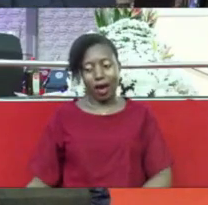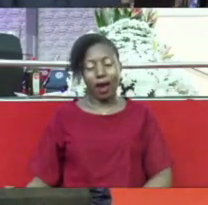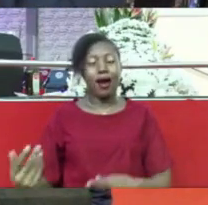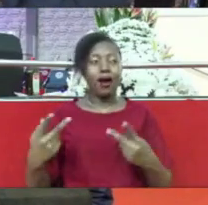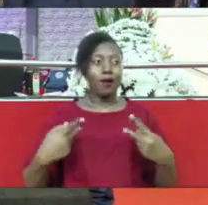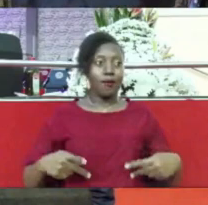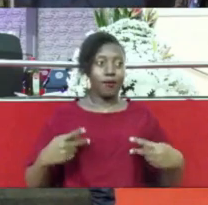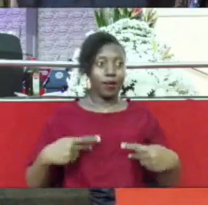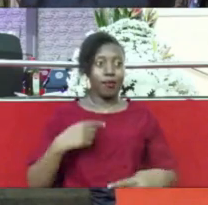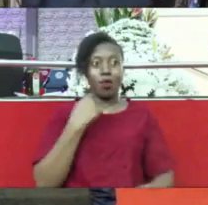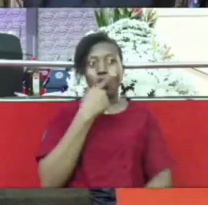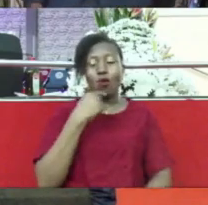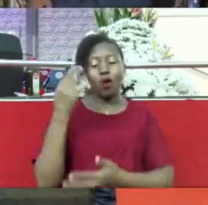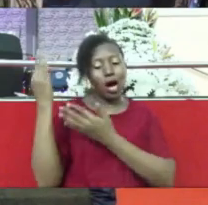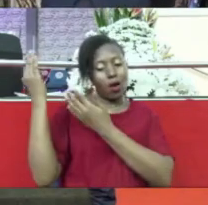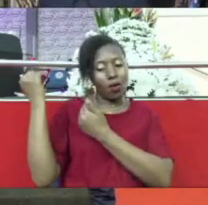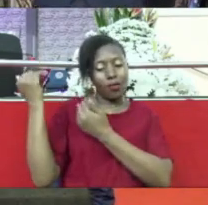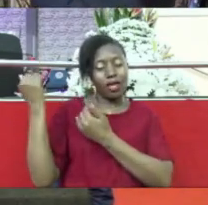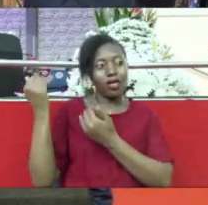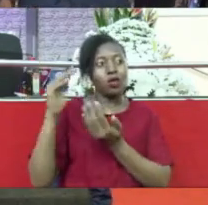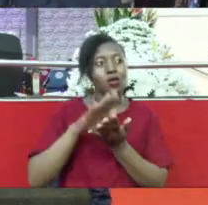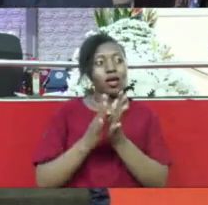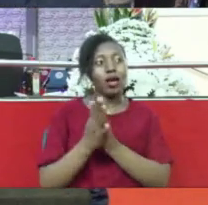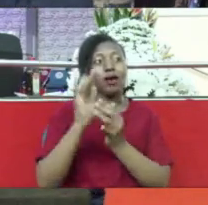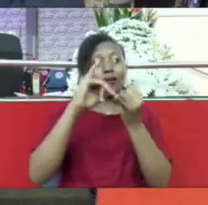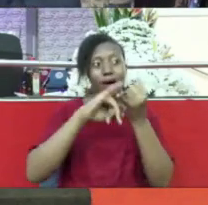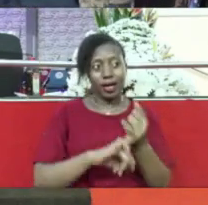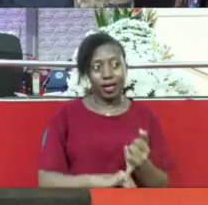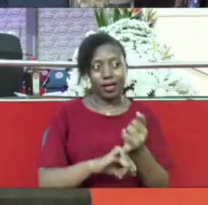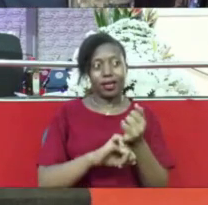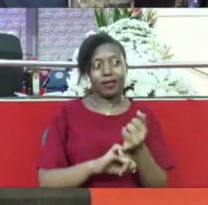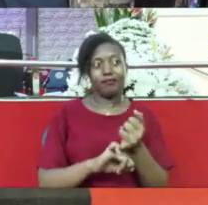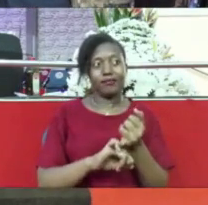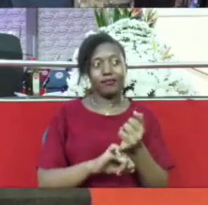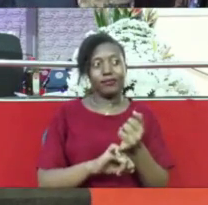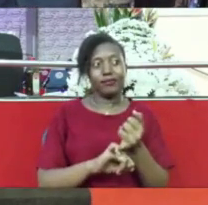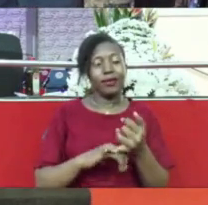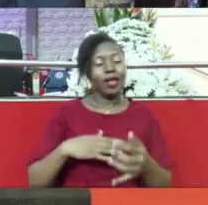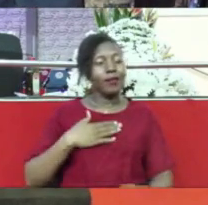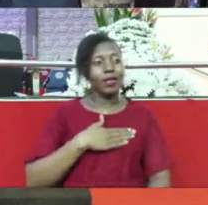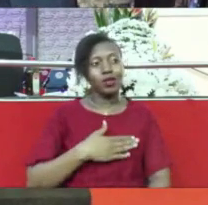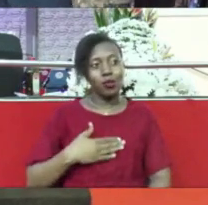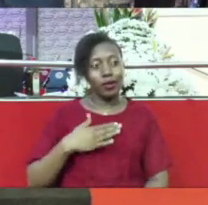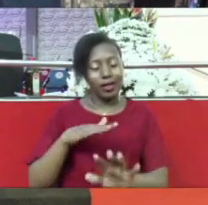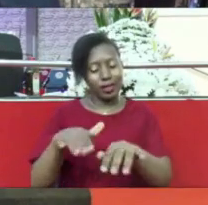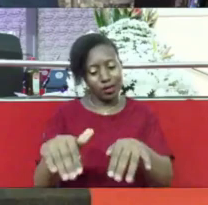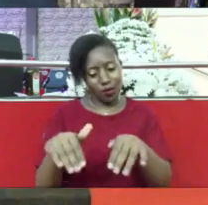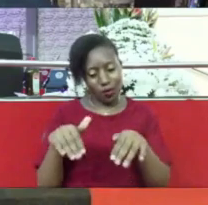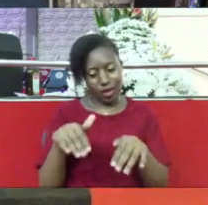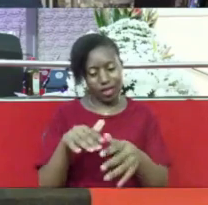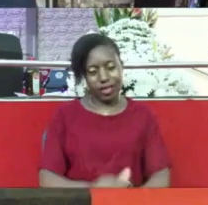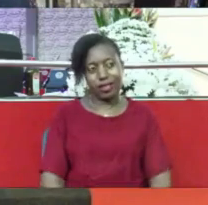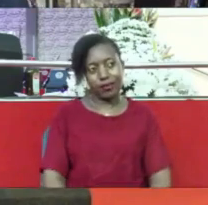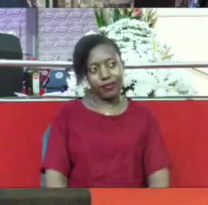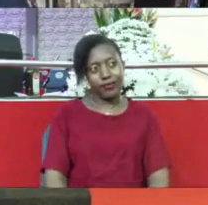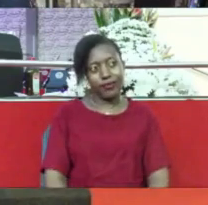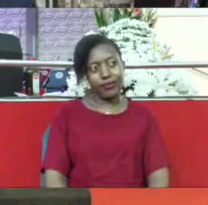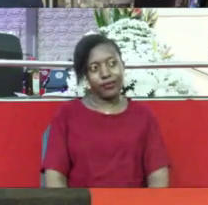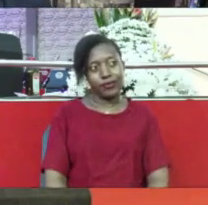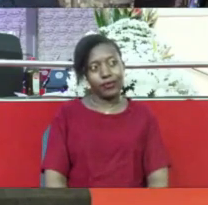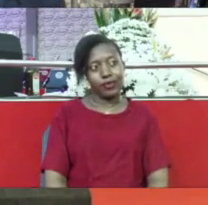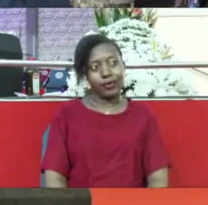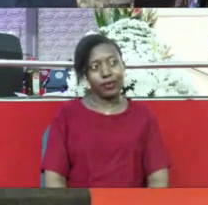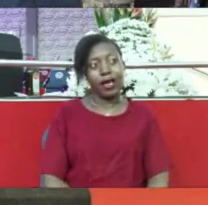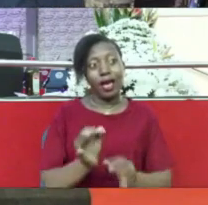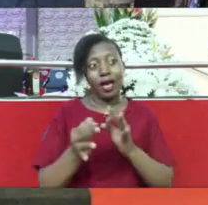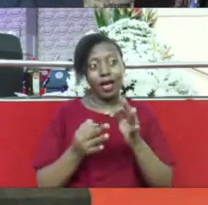are looking forward to getting married. Wale ambao wanatazamia kuingia kwenye ndoa. Please wait. Tafadhali ngojea. If the